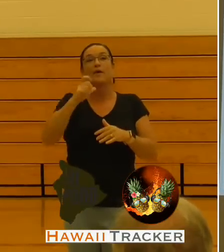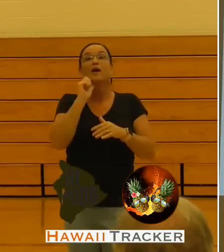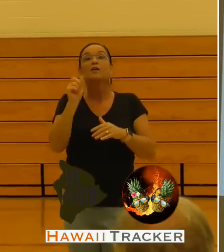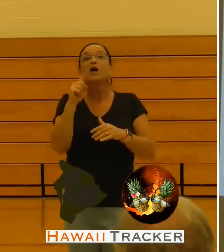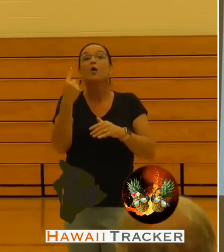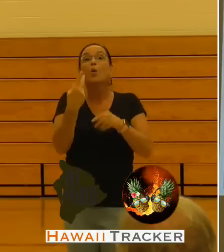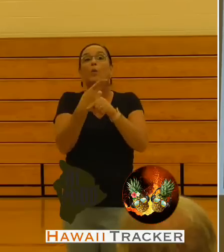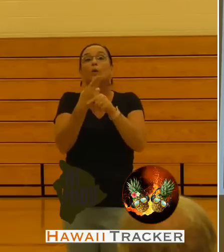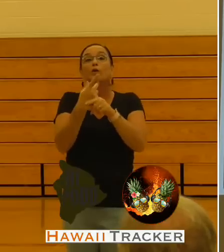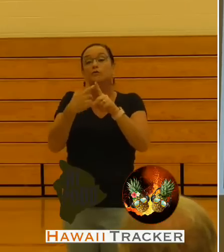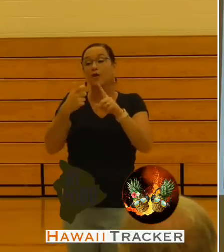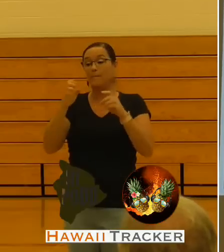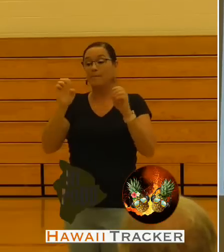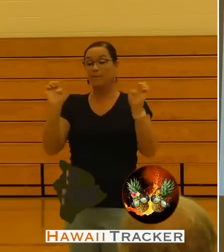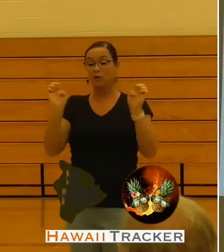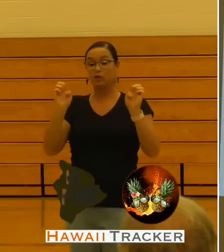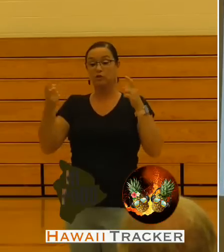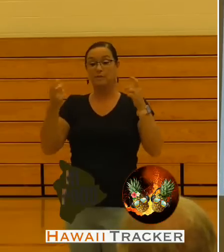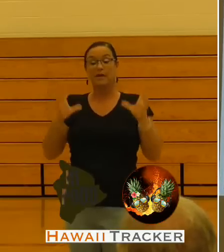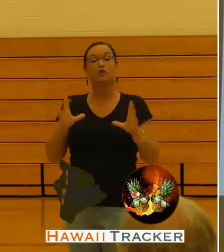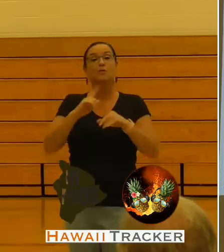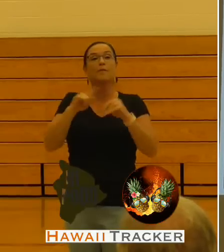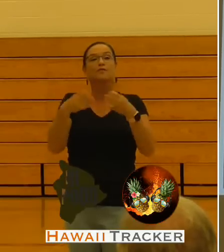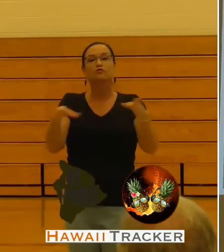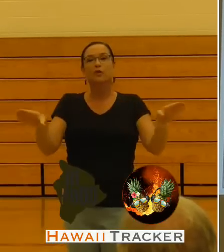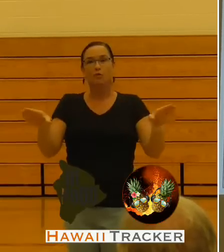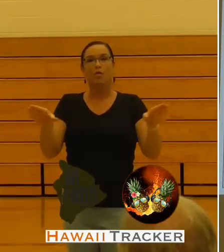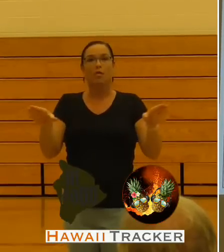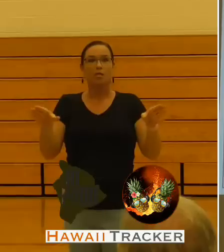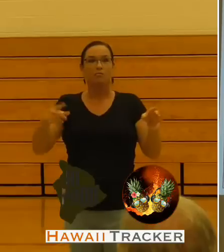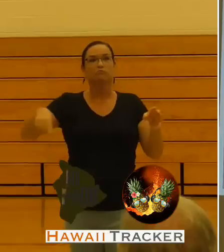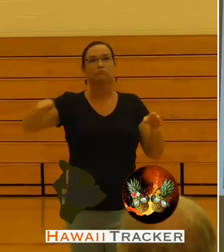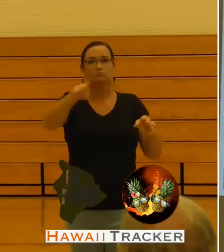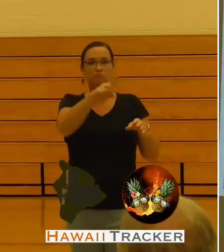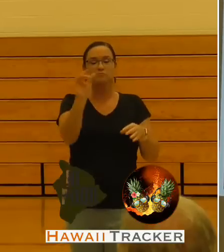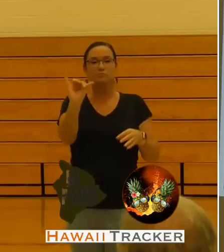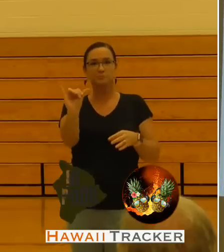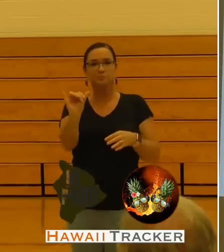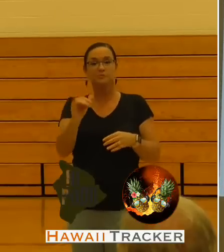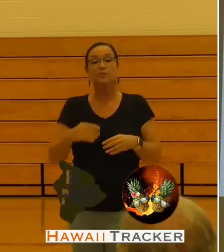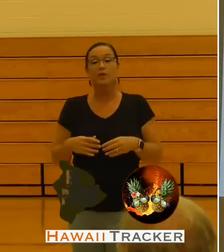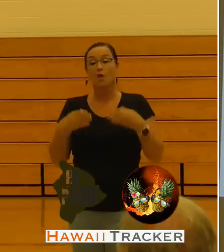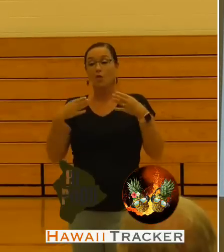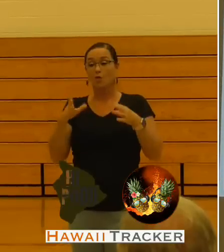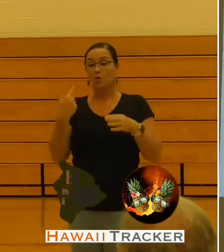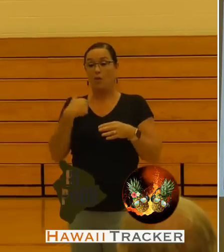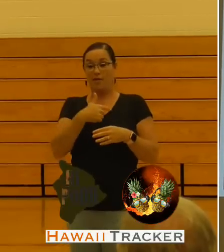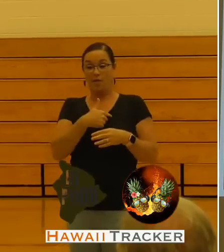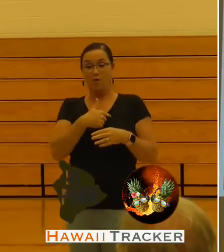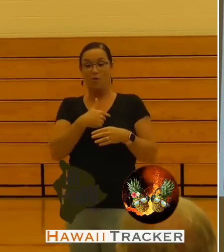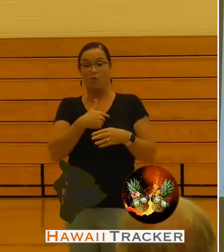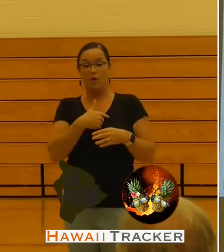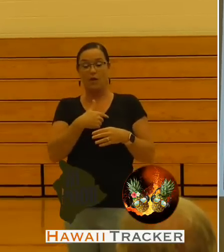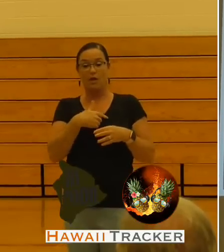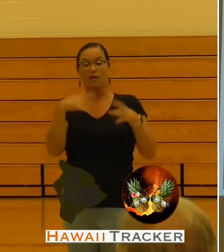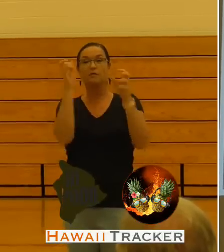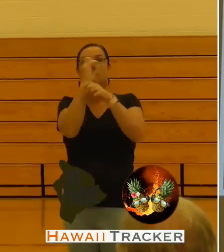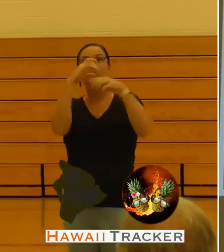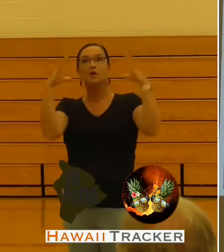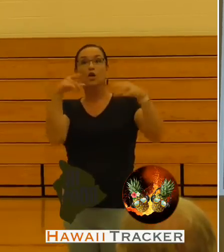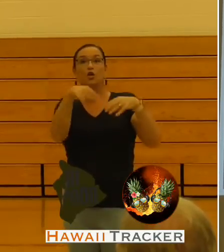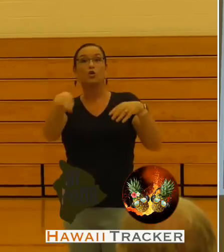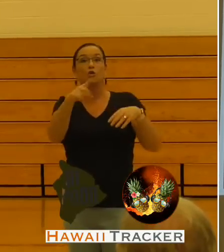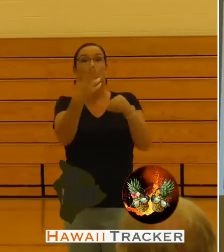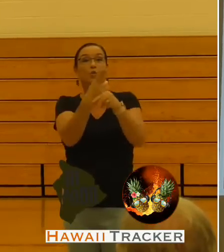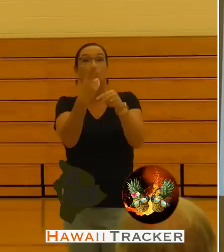emergency managers, but you as the general public. And the way that we envision you using the map is